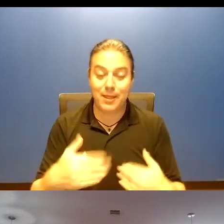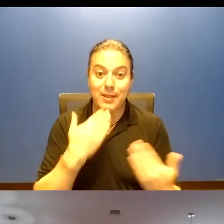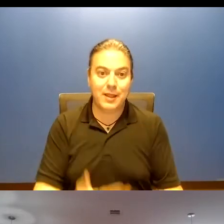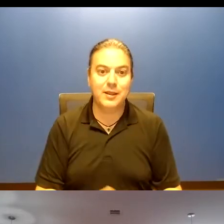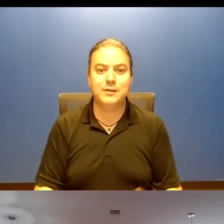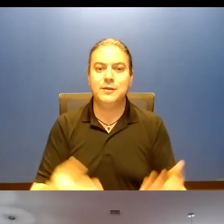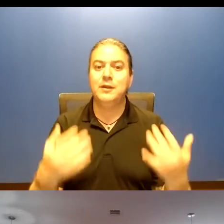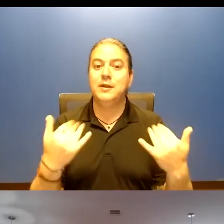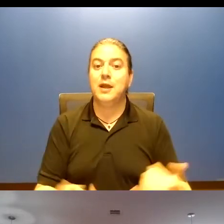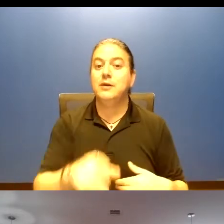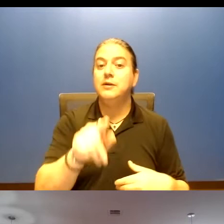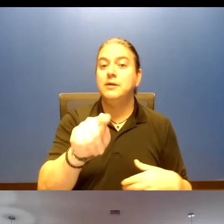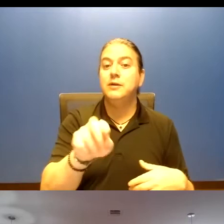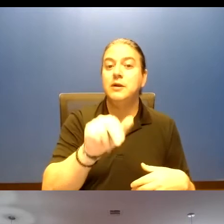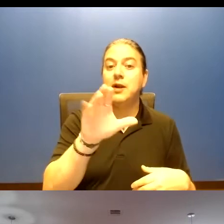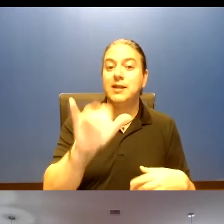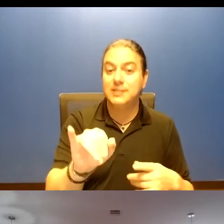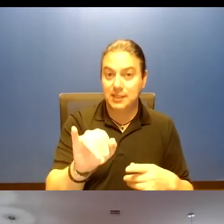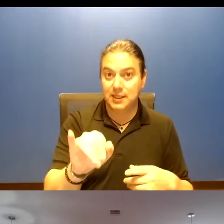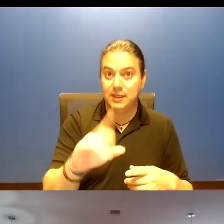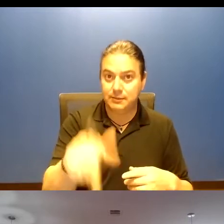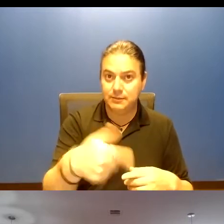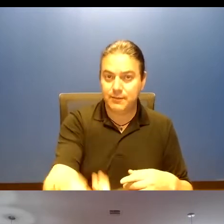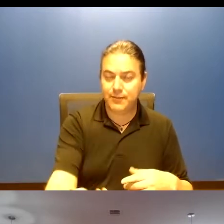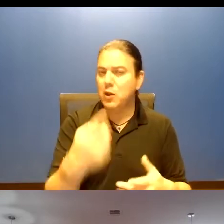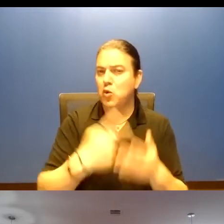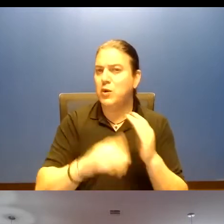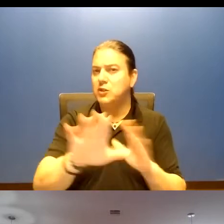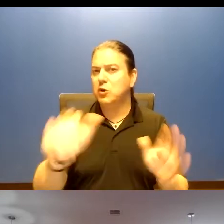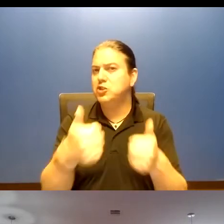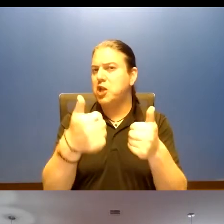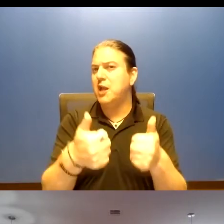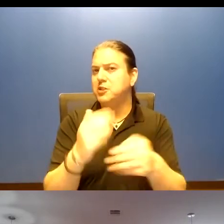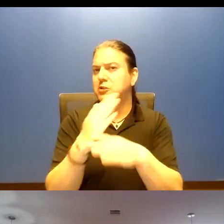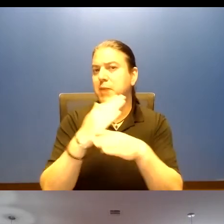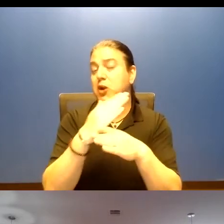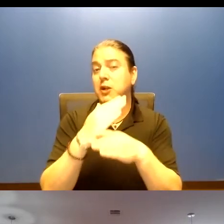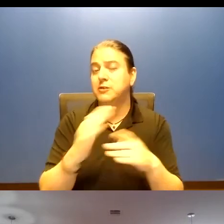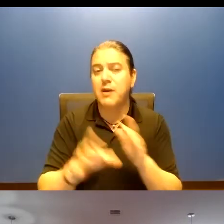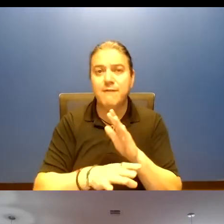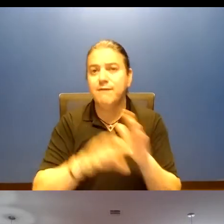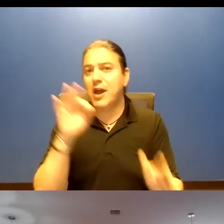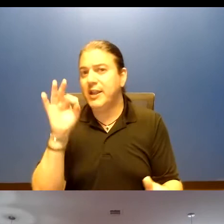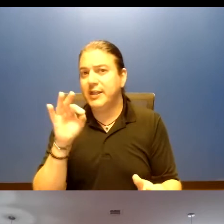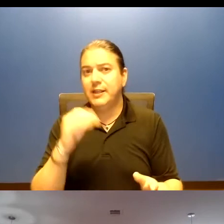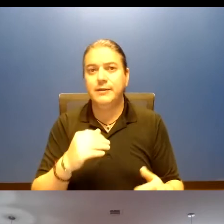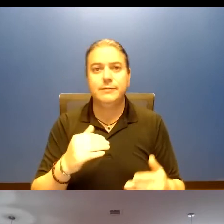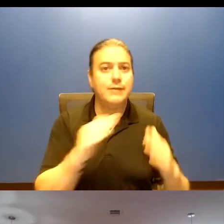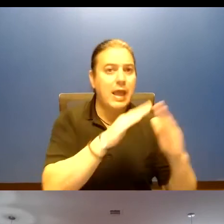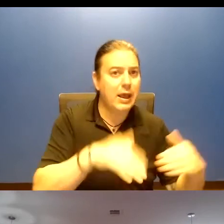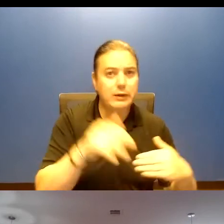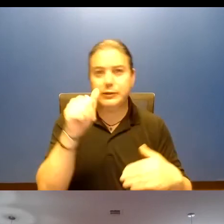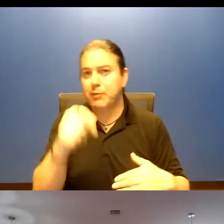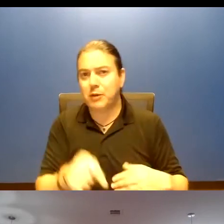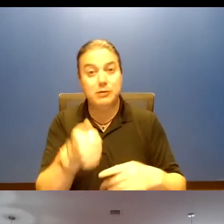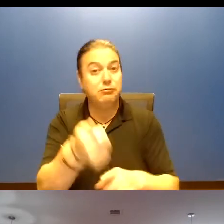going to go to you. So talk to us about what have been your challenges or barriers in finding or securing living arrangements that you've